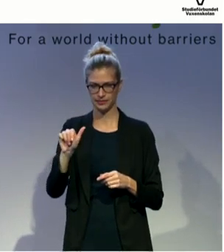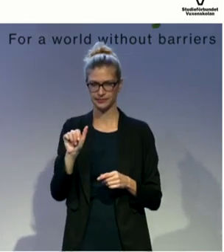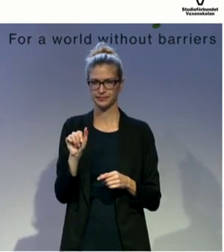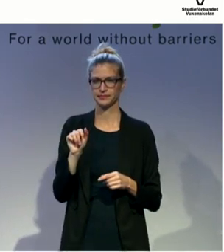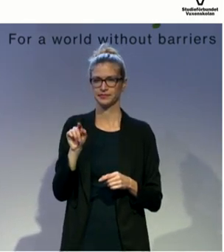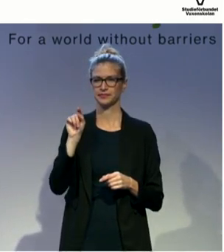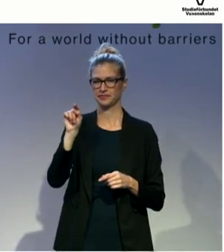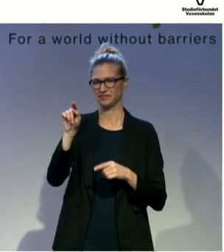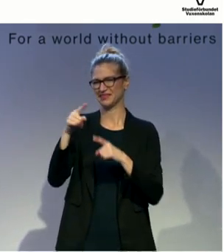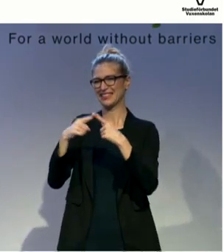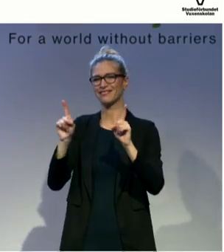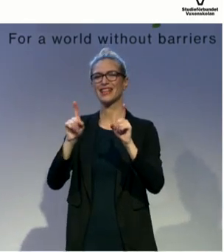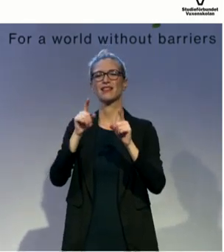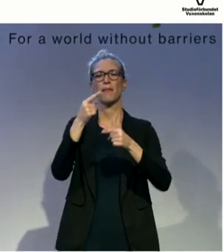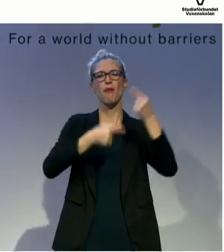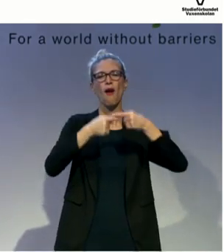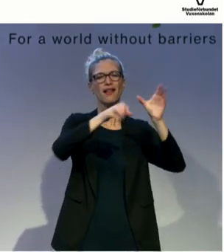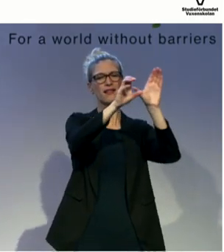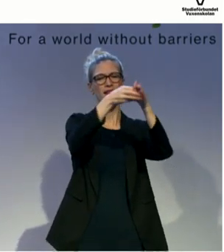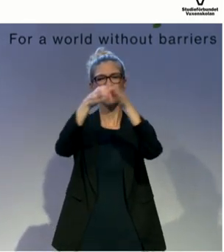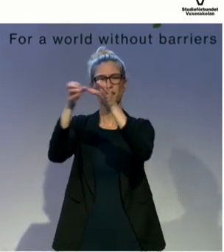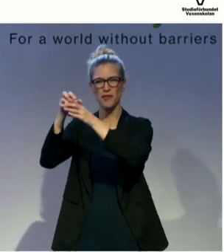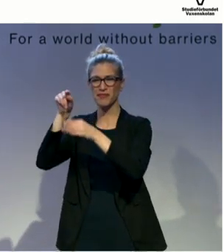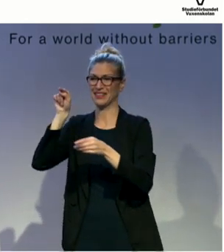easy-to-read information on local policies.